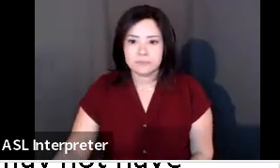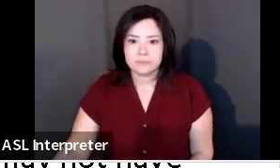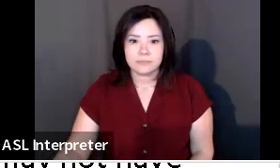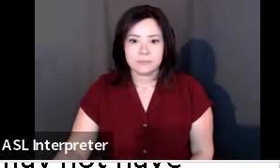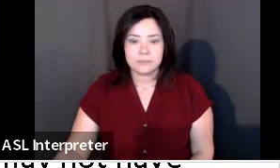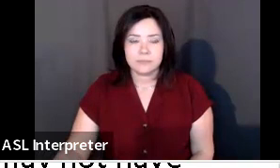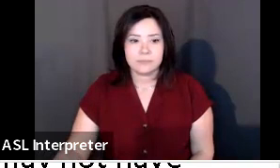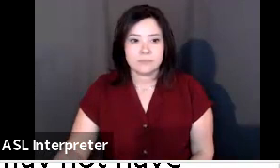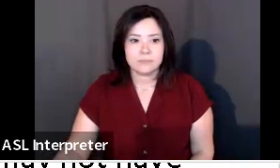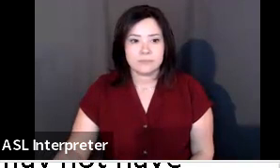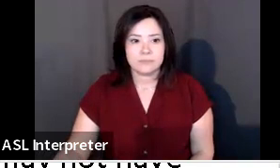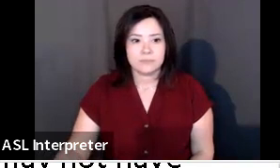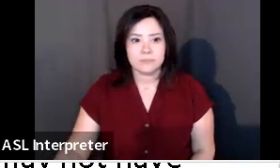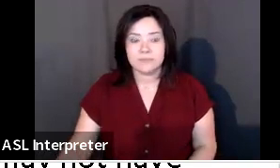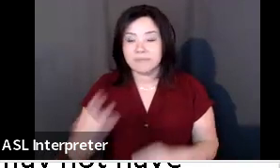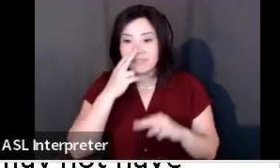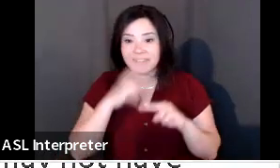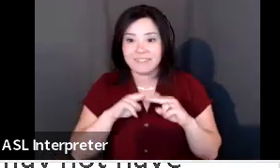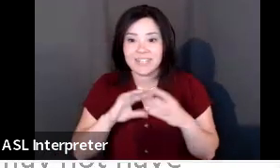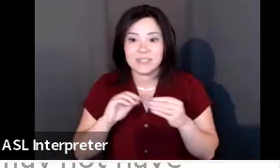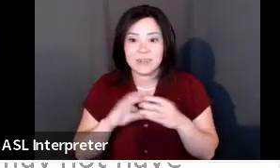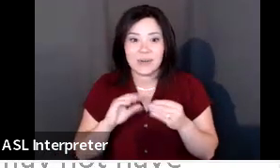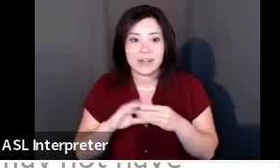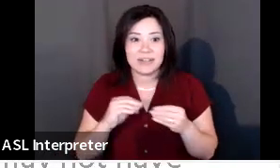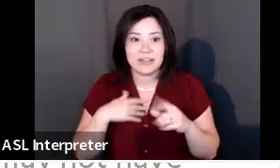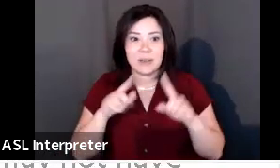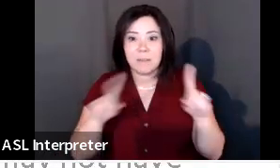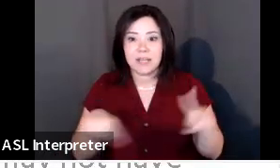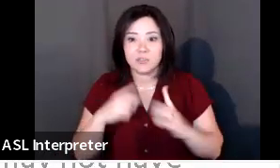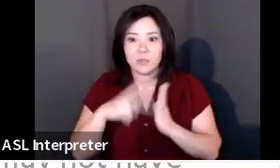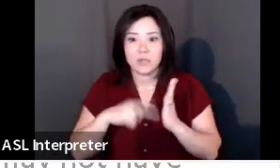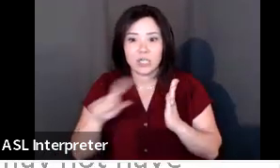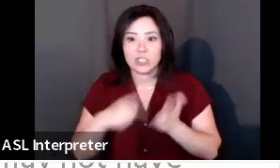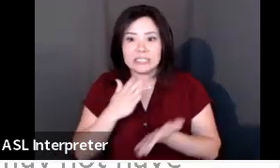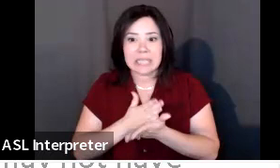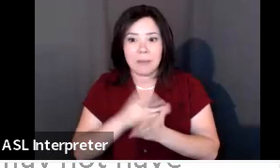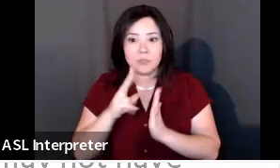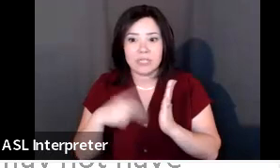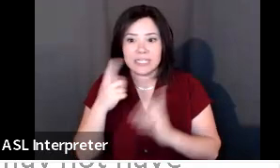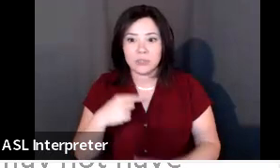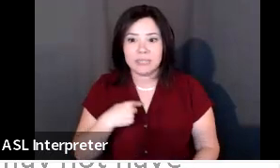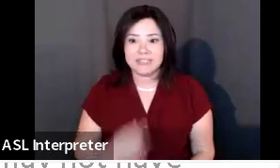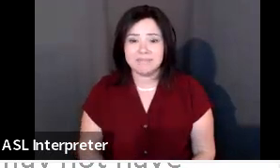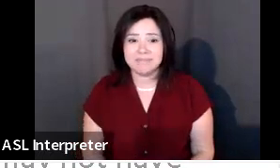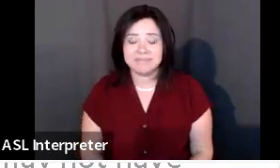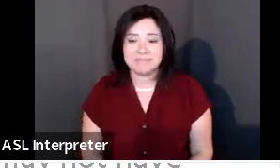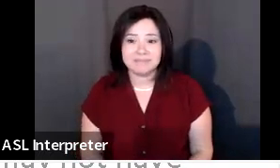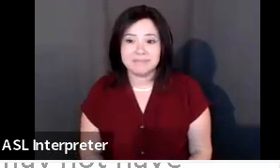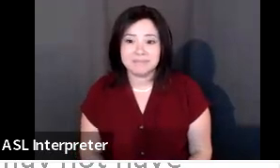Okay, so fun story, folks. My screen reader just stopped reading to me. So,